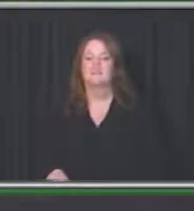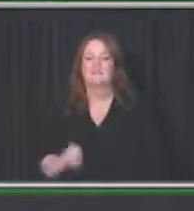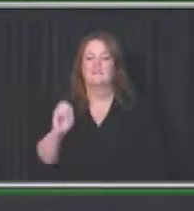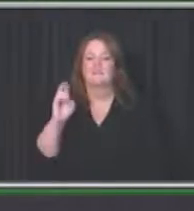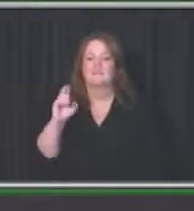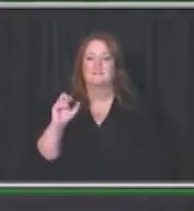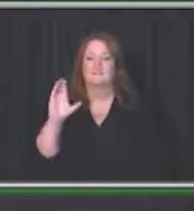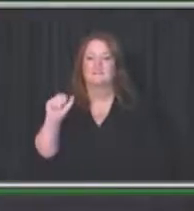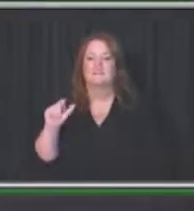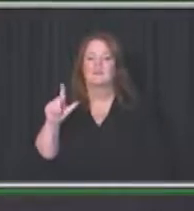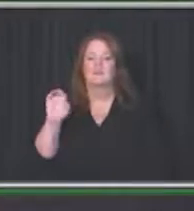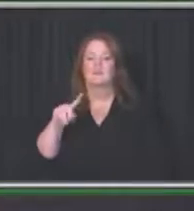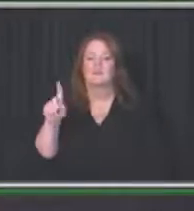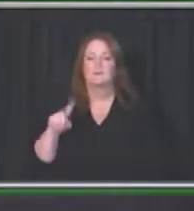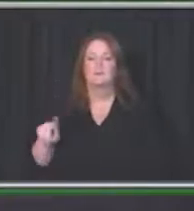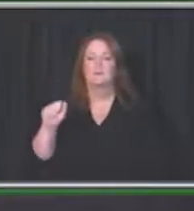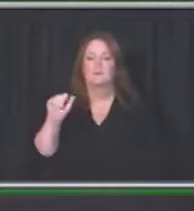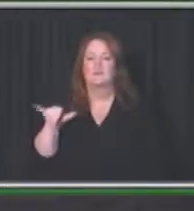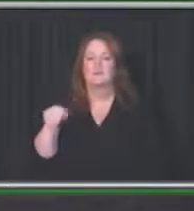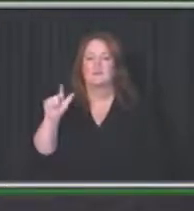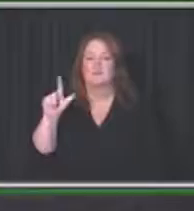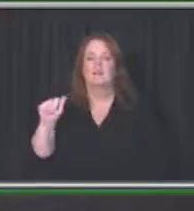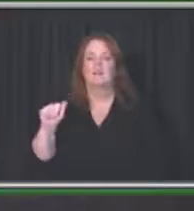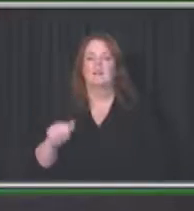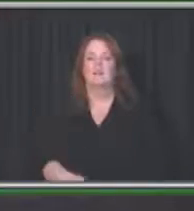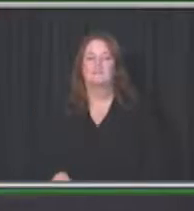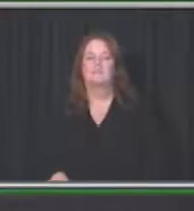Erica Lopez Ayala.